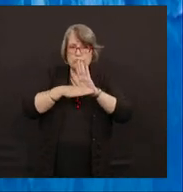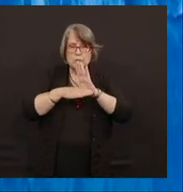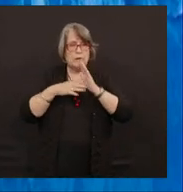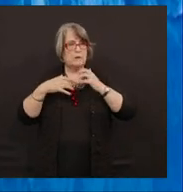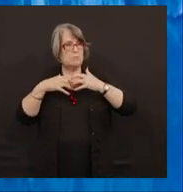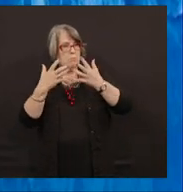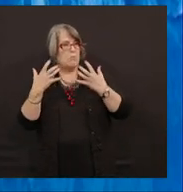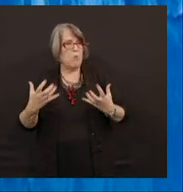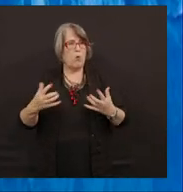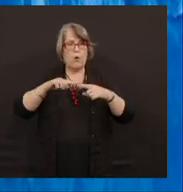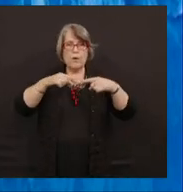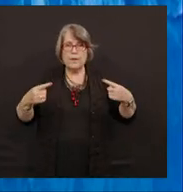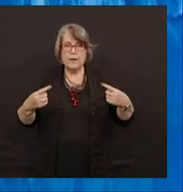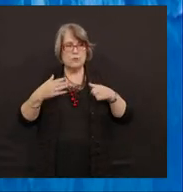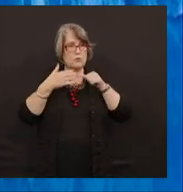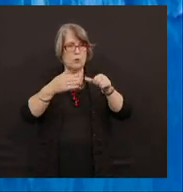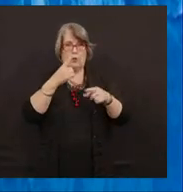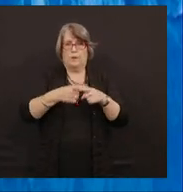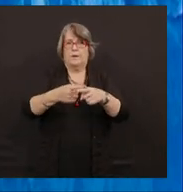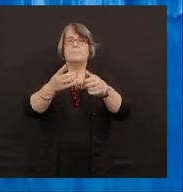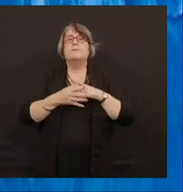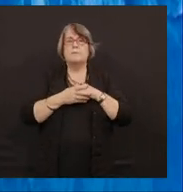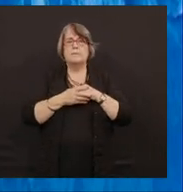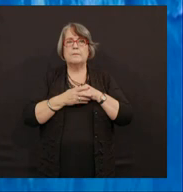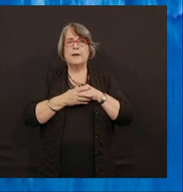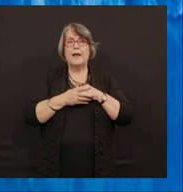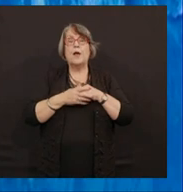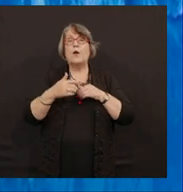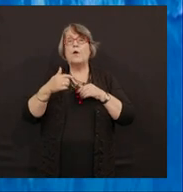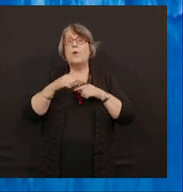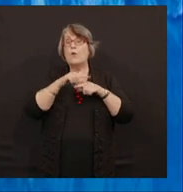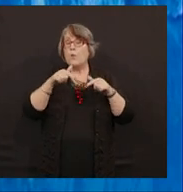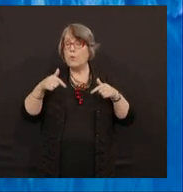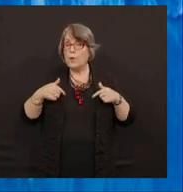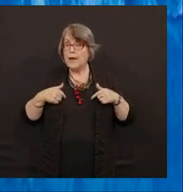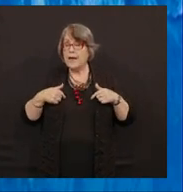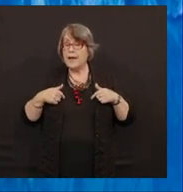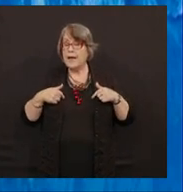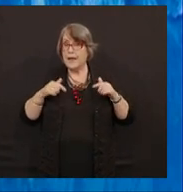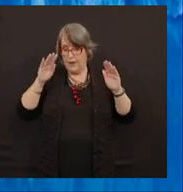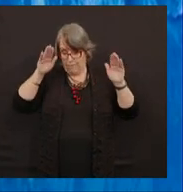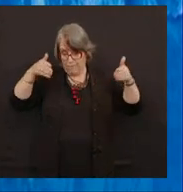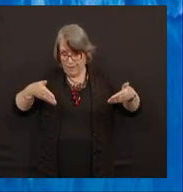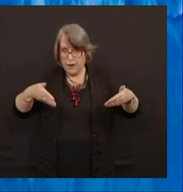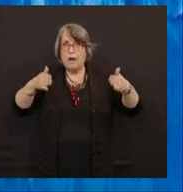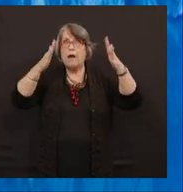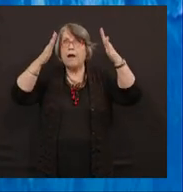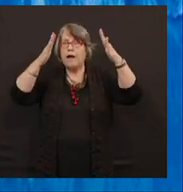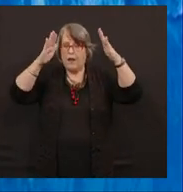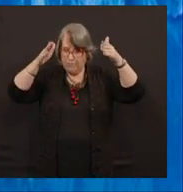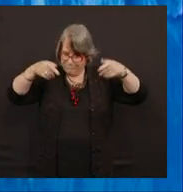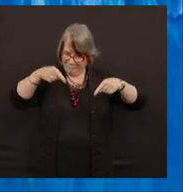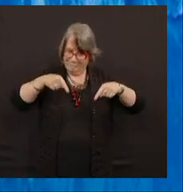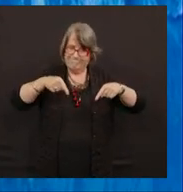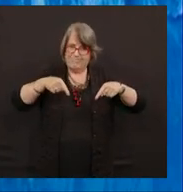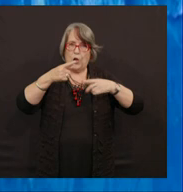more things to respond quickly, we take our focus away from the iceberg and we keep our